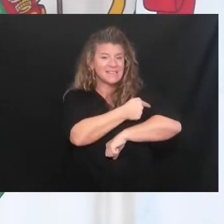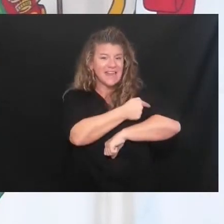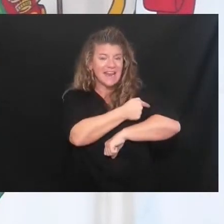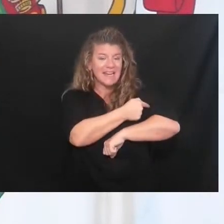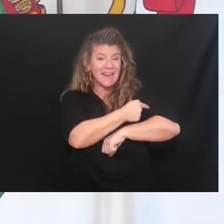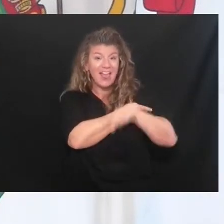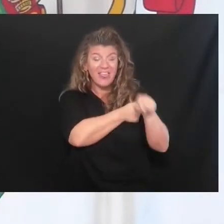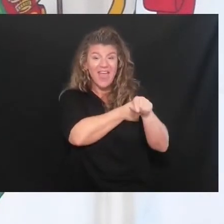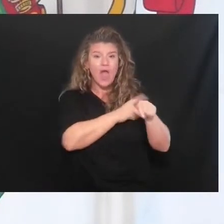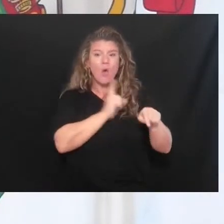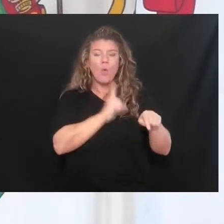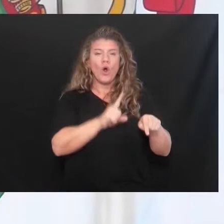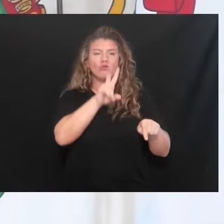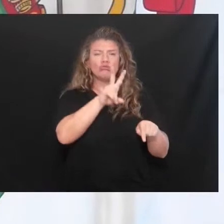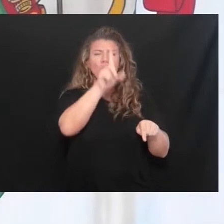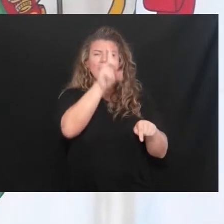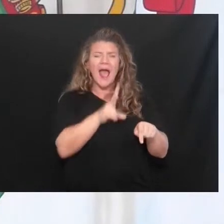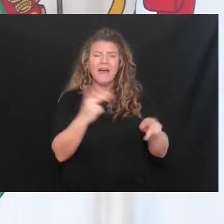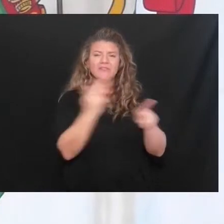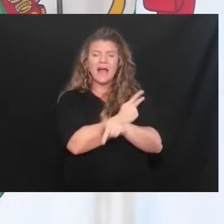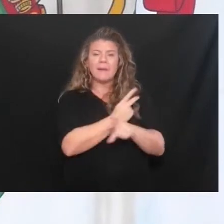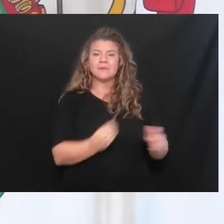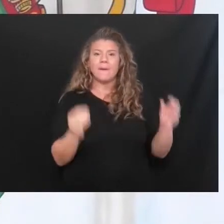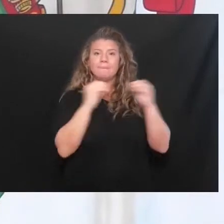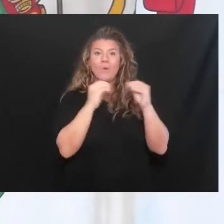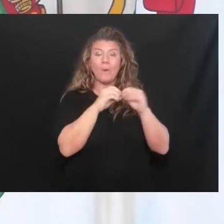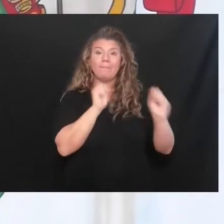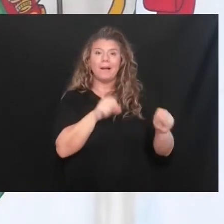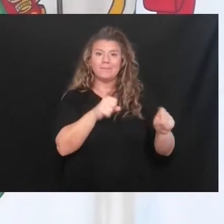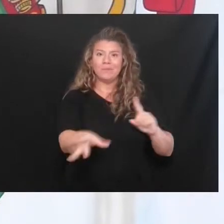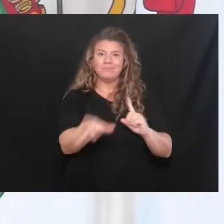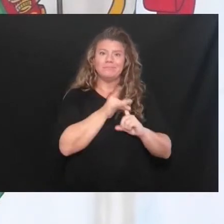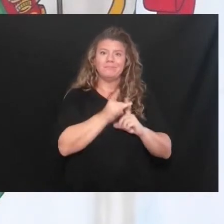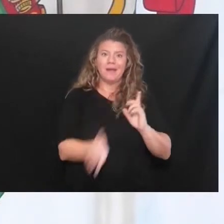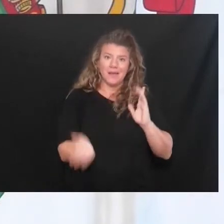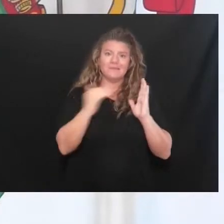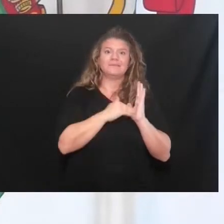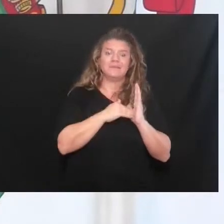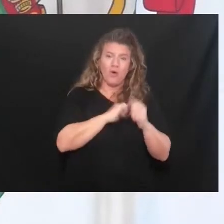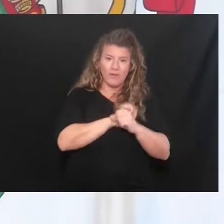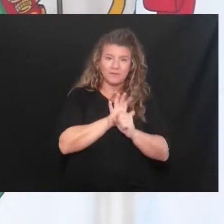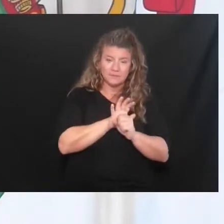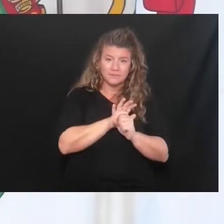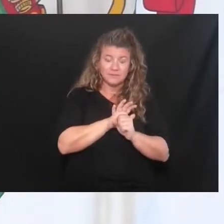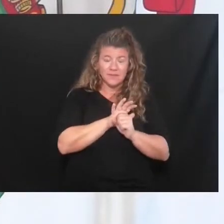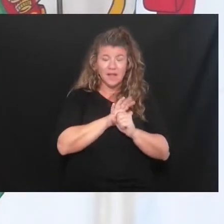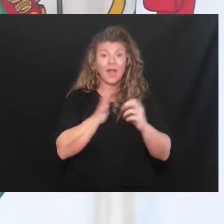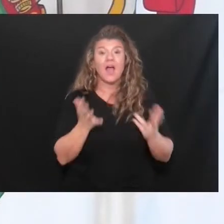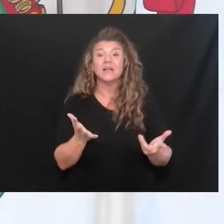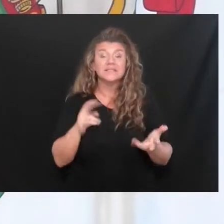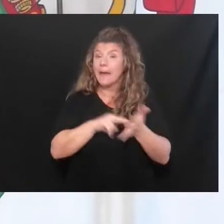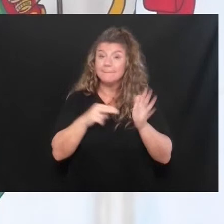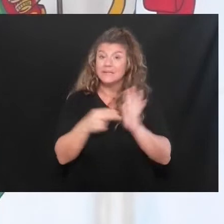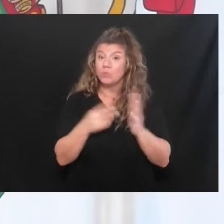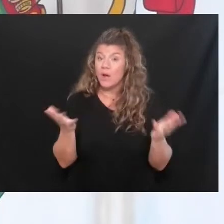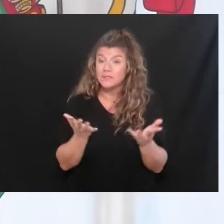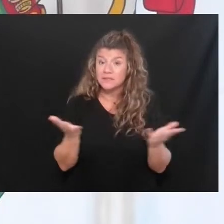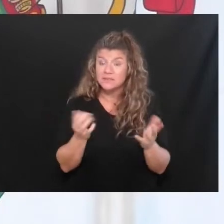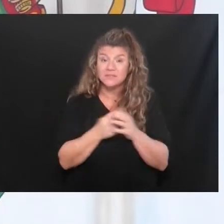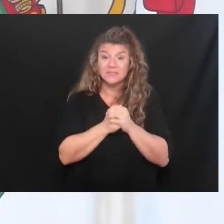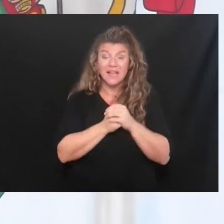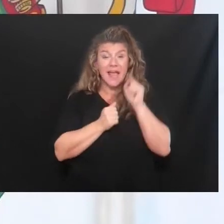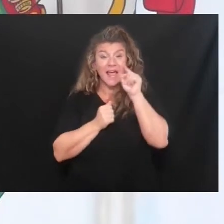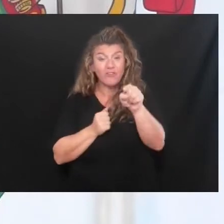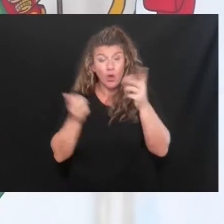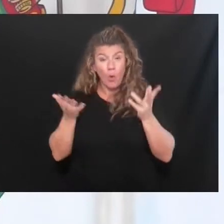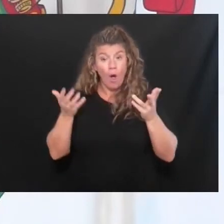2.5 times more likely to be reinfected. So the bottom line is just this. If